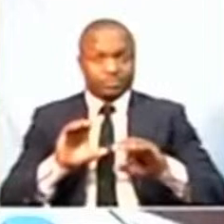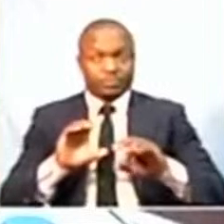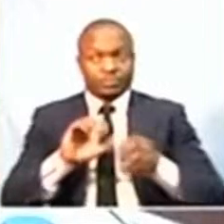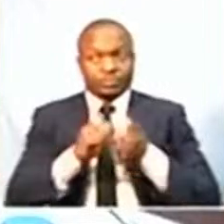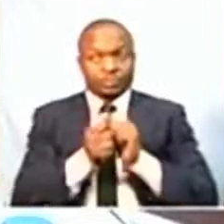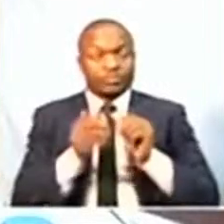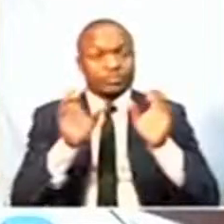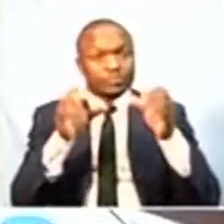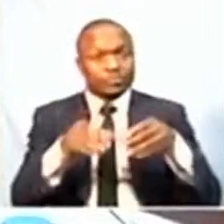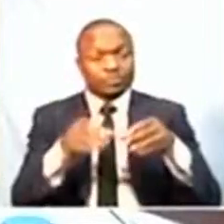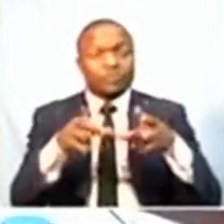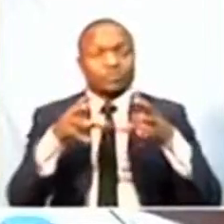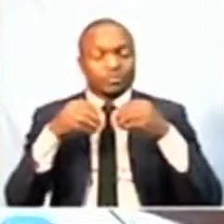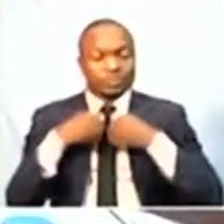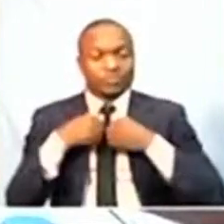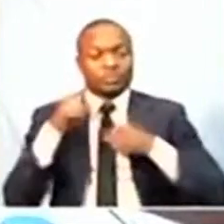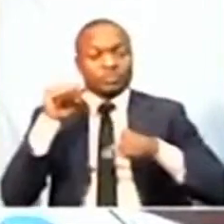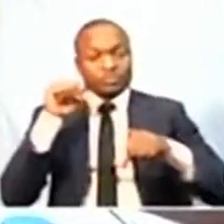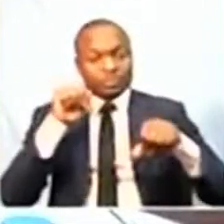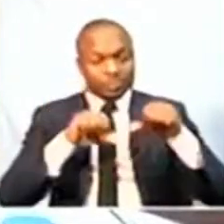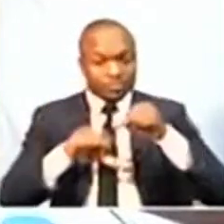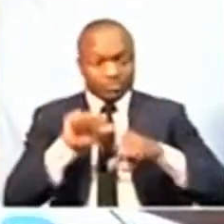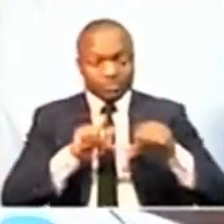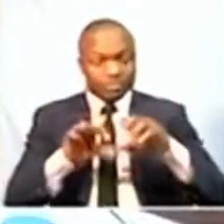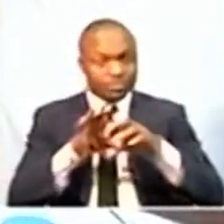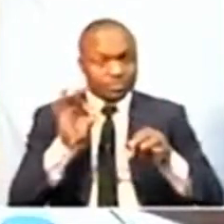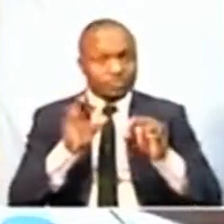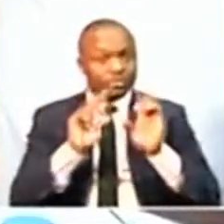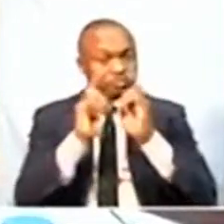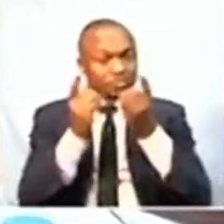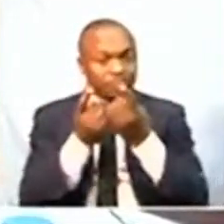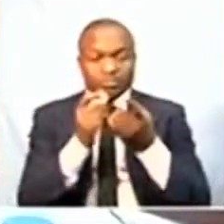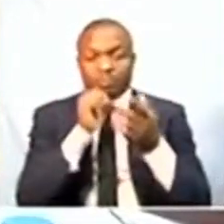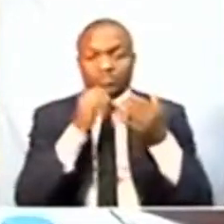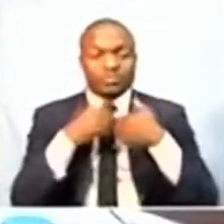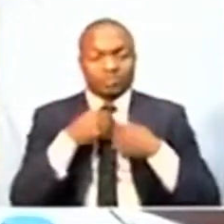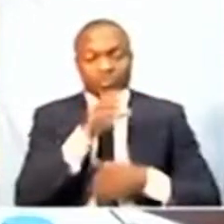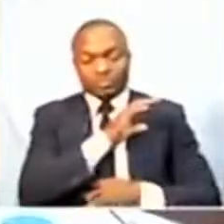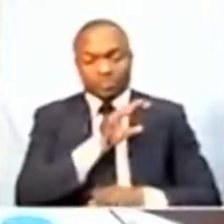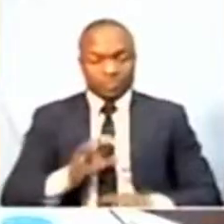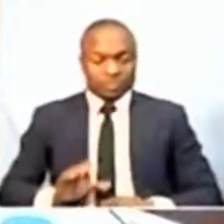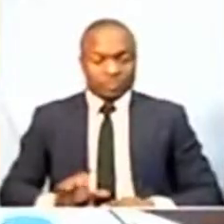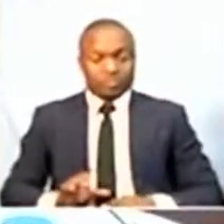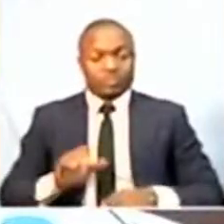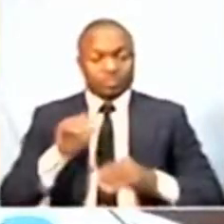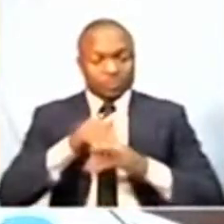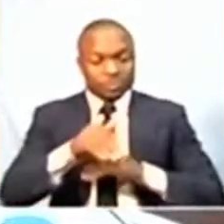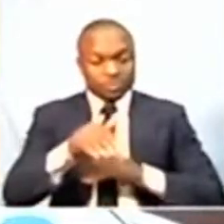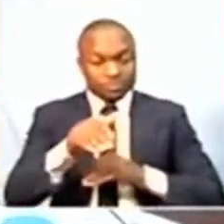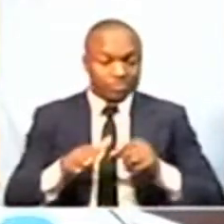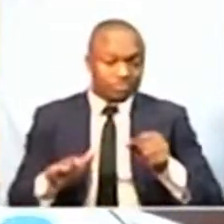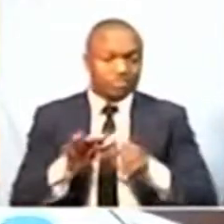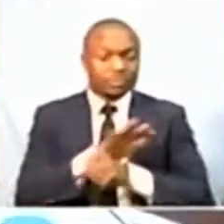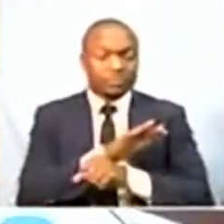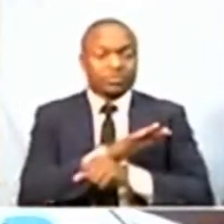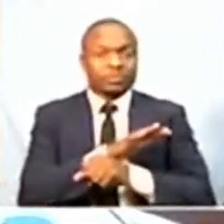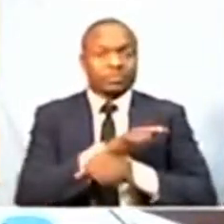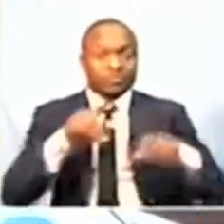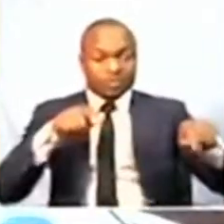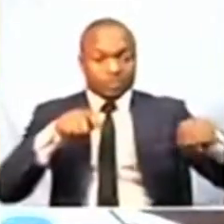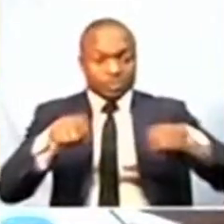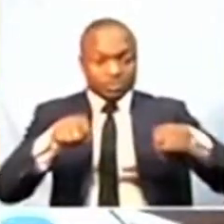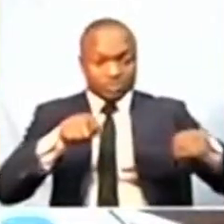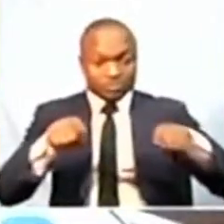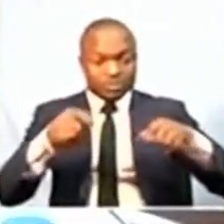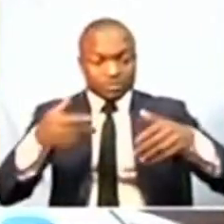acknowledge the auditor's findings and state that the district had no companies registered, wholly and owned by youth in the